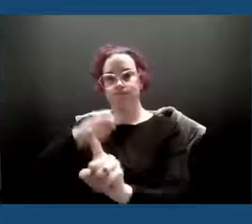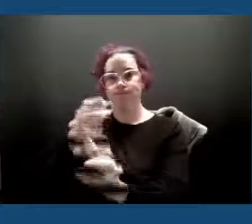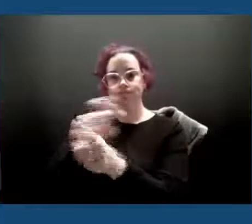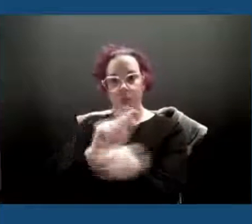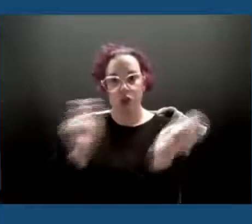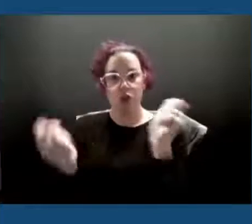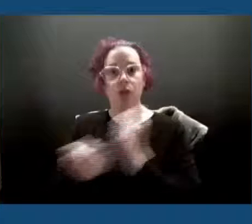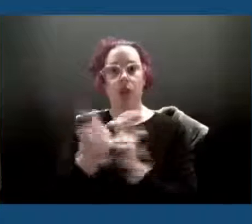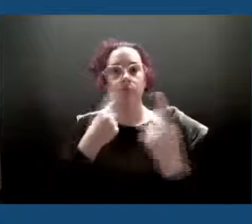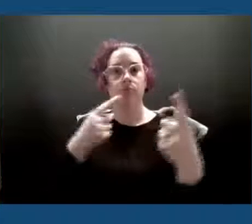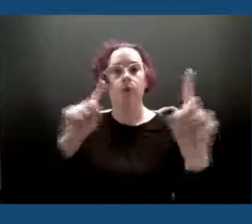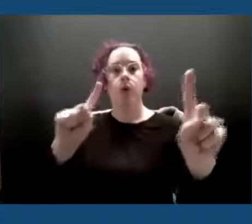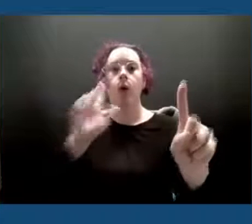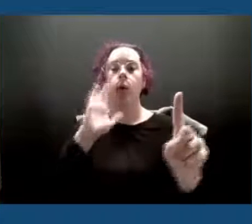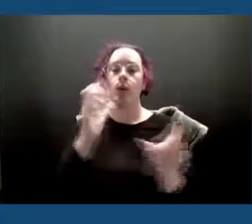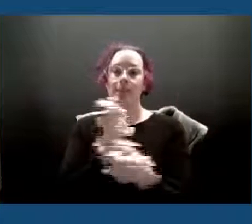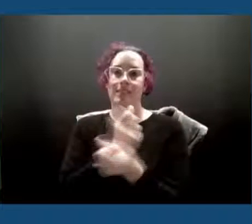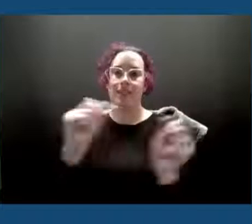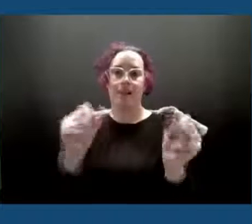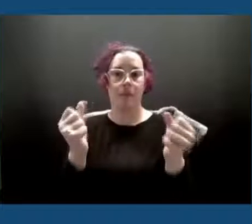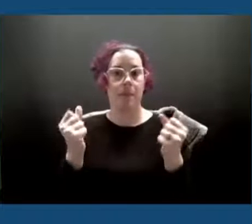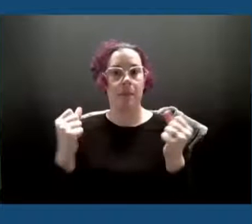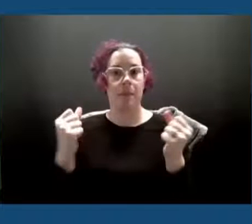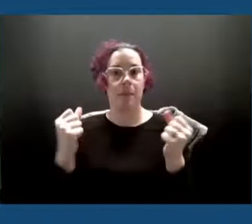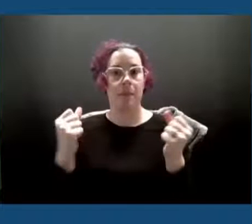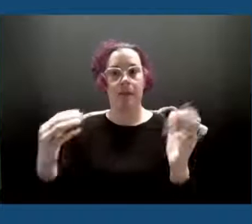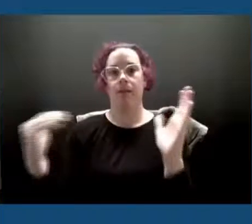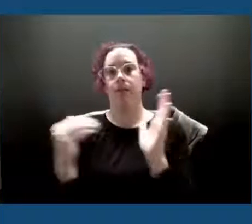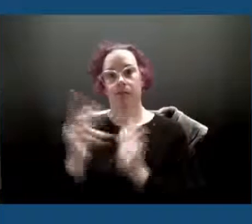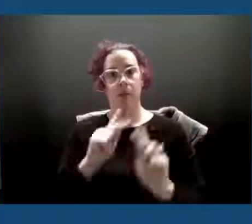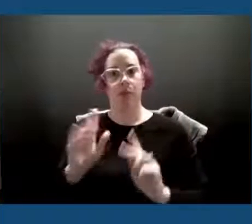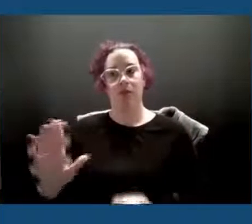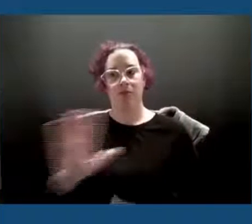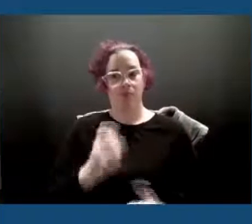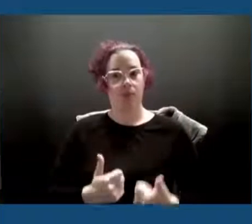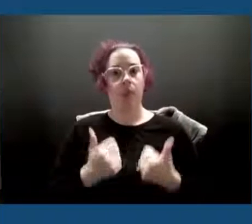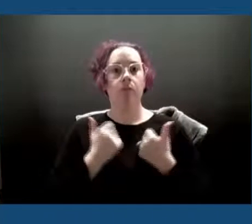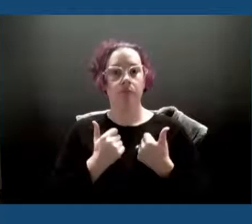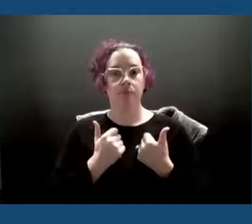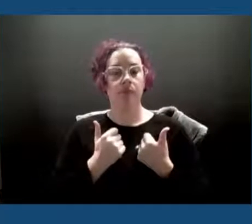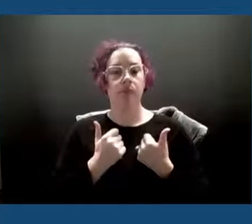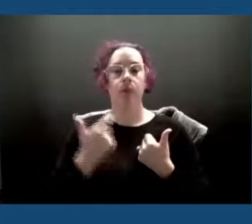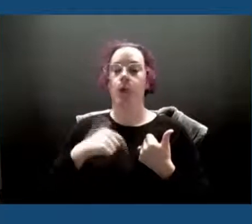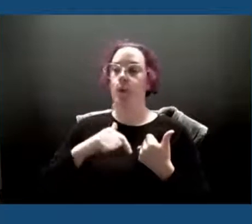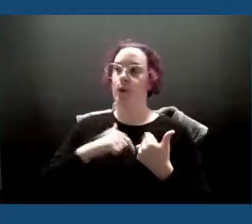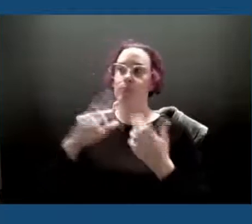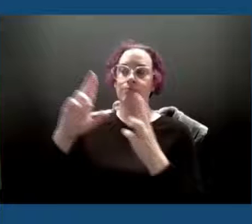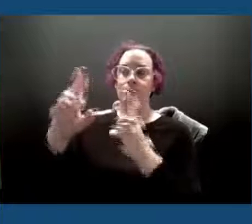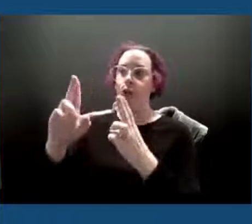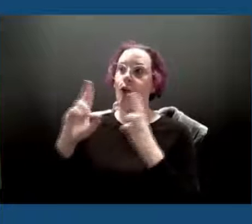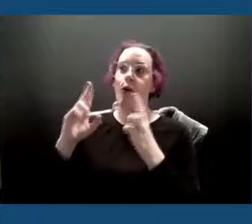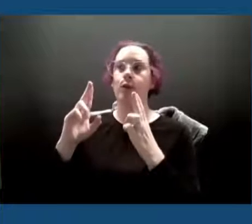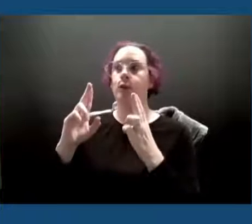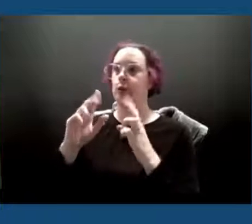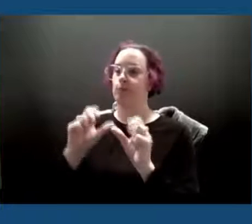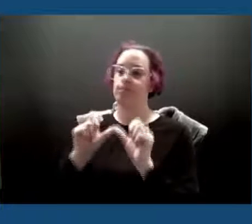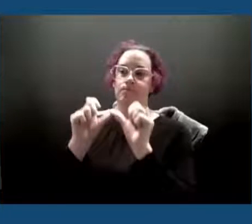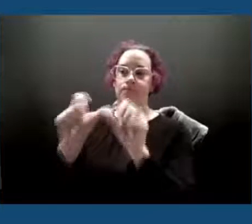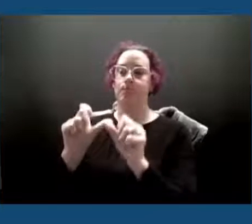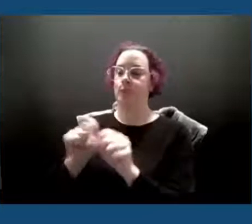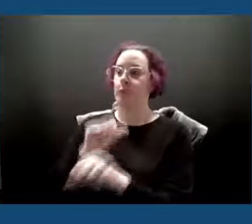save thousands of lives. And we are honored to continue this work in Melanie's